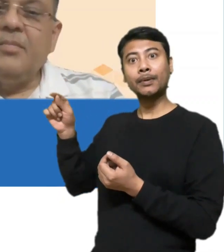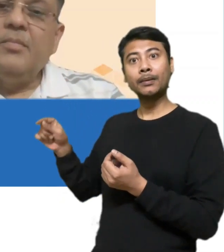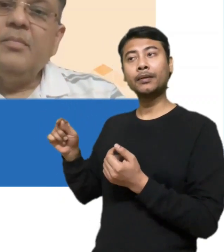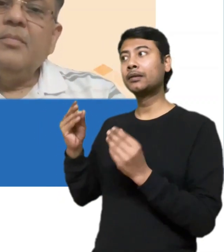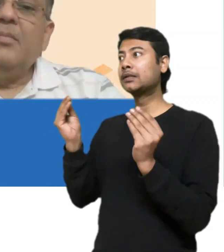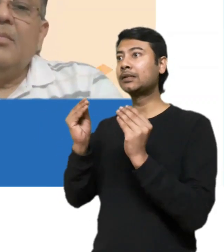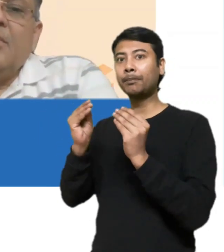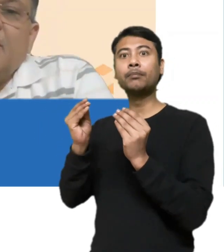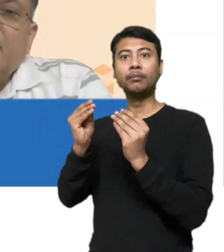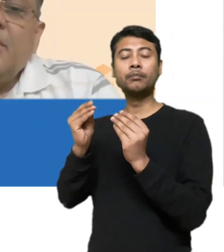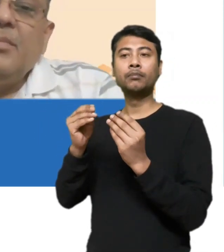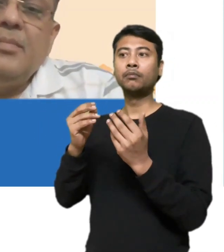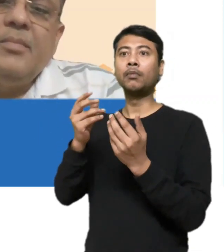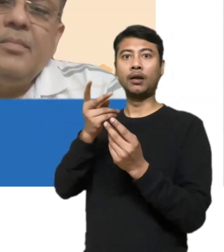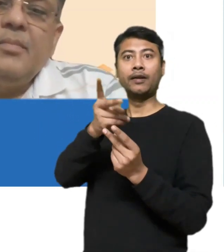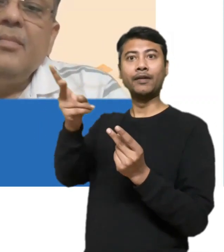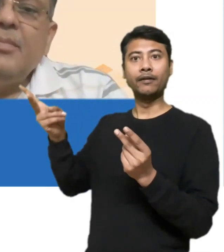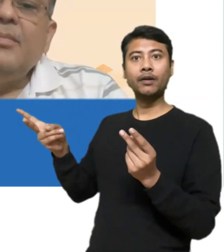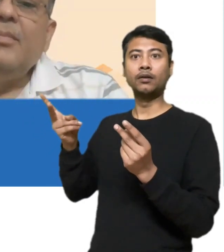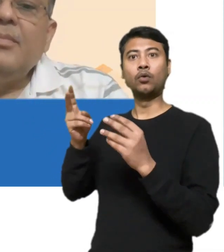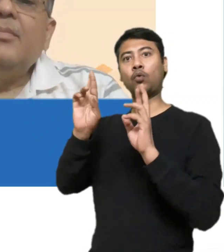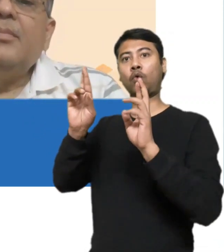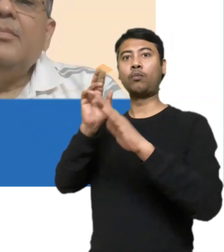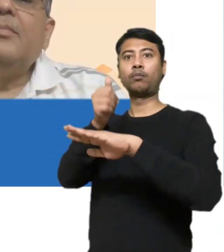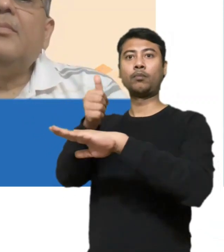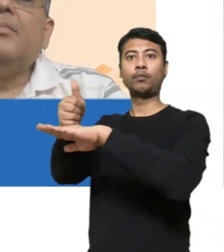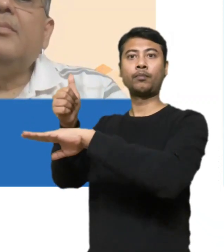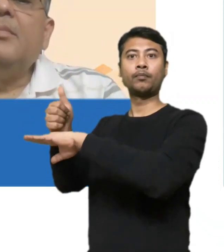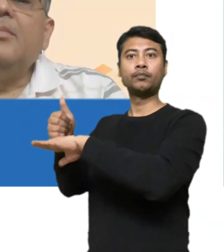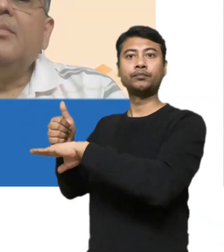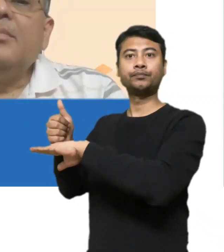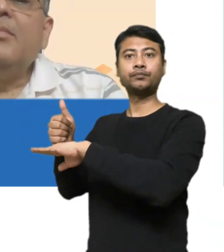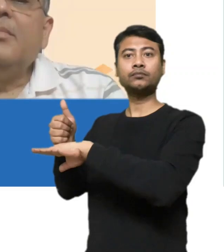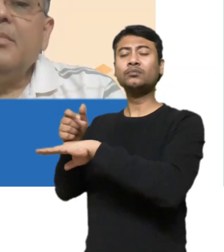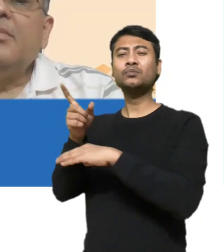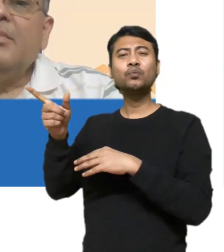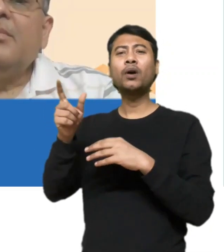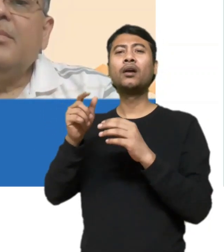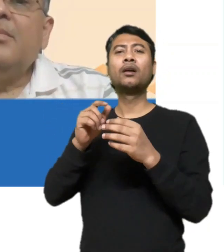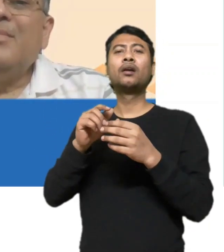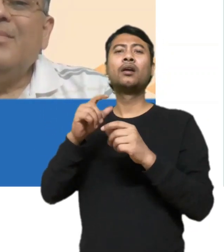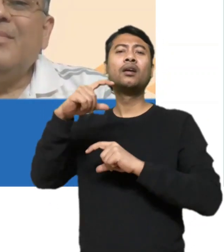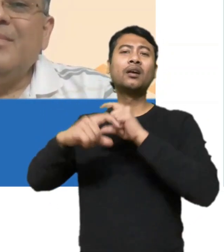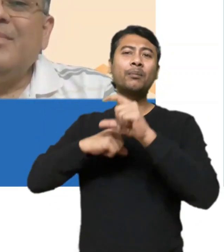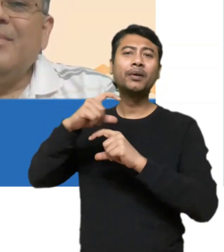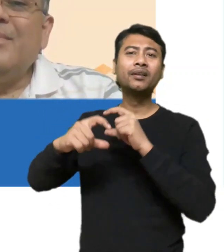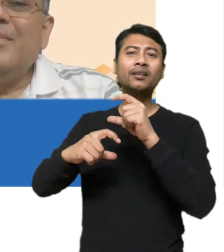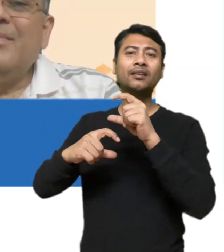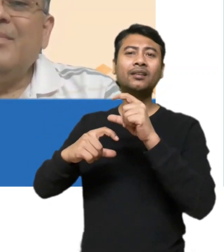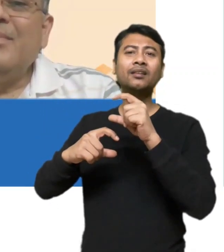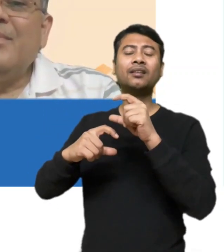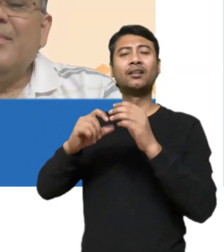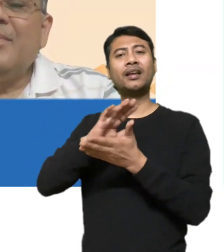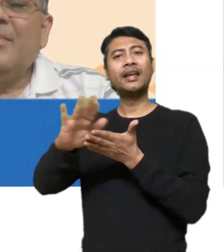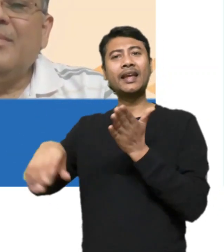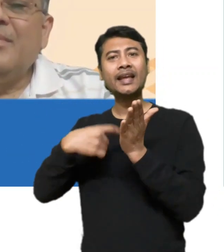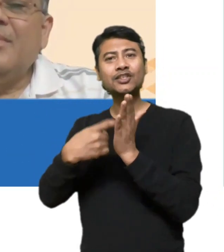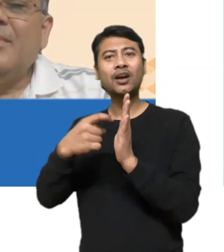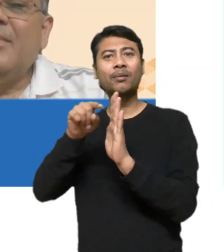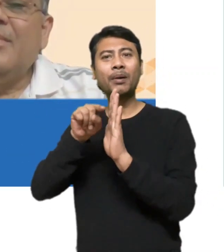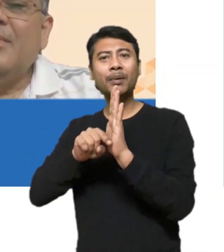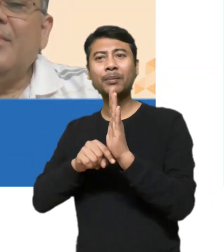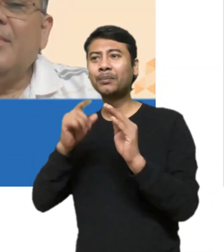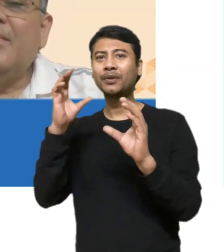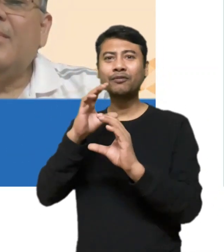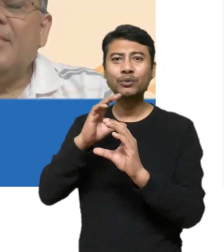know enough, often fight, often everyone has HR problems, everyone has process problems, everyone has learning problems, because these are